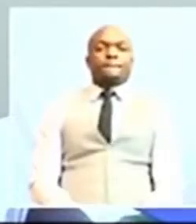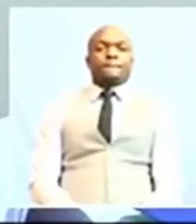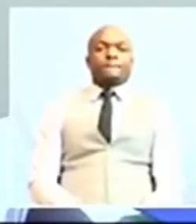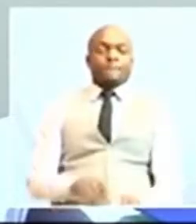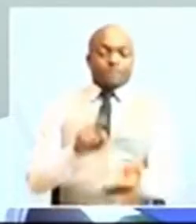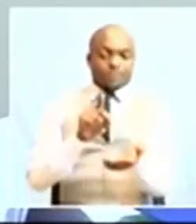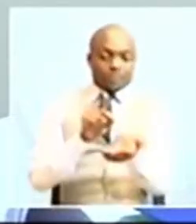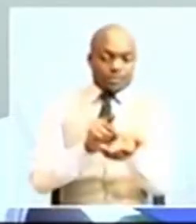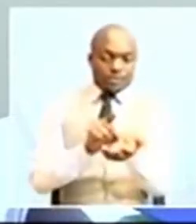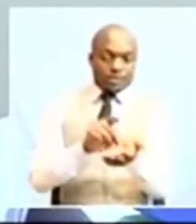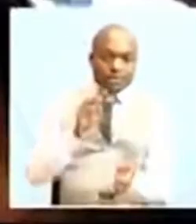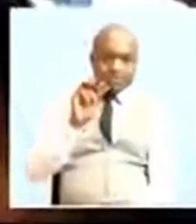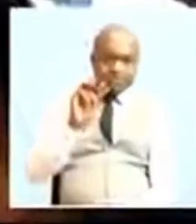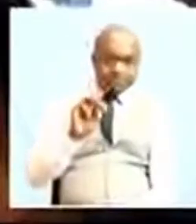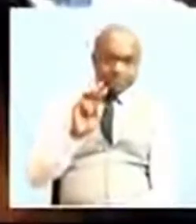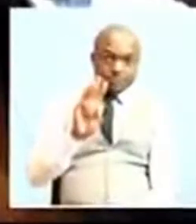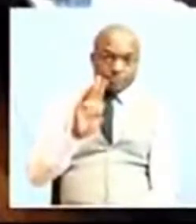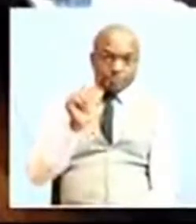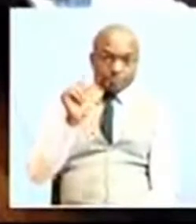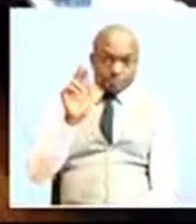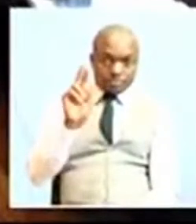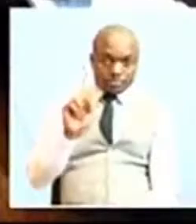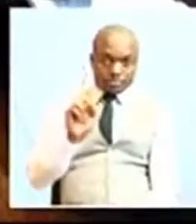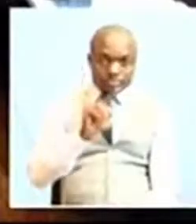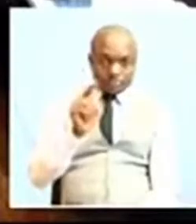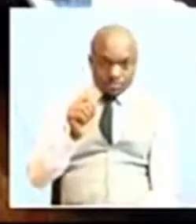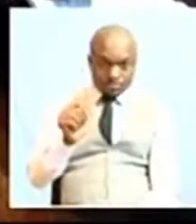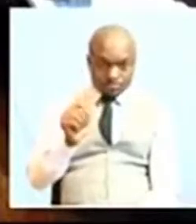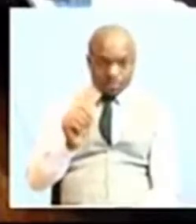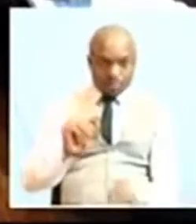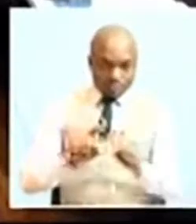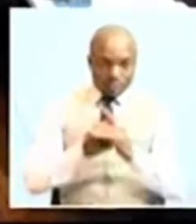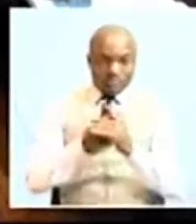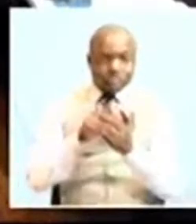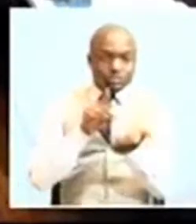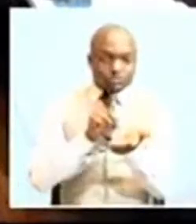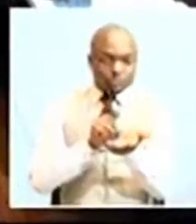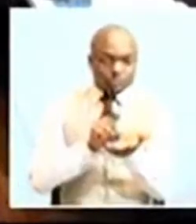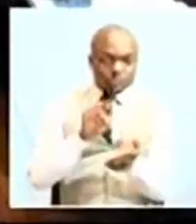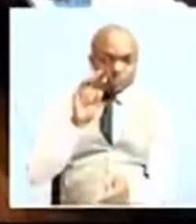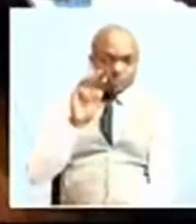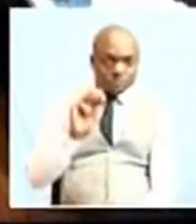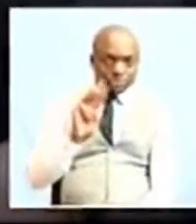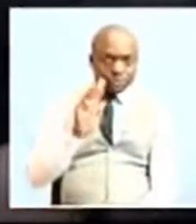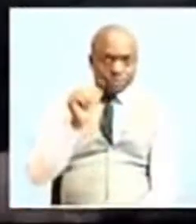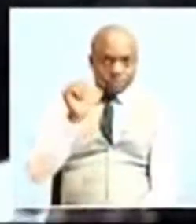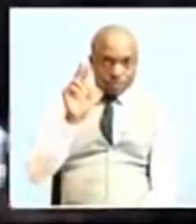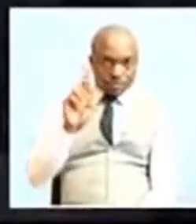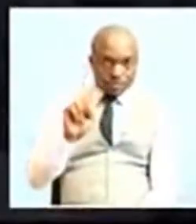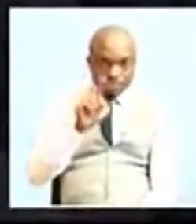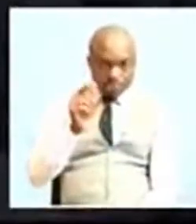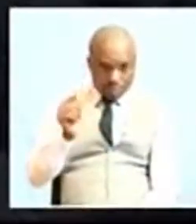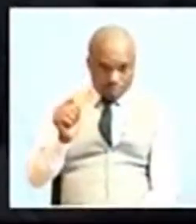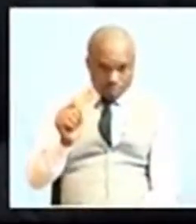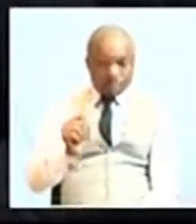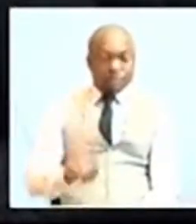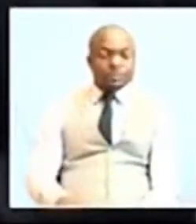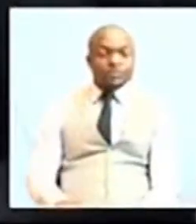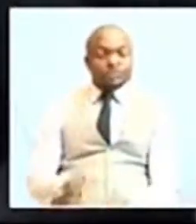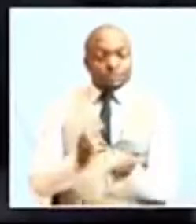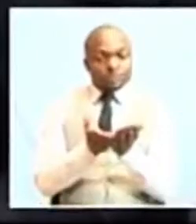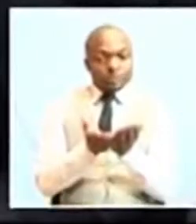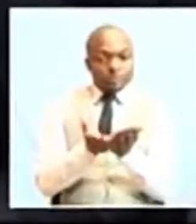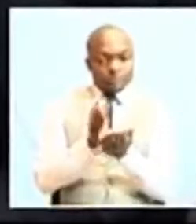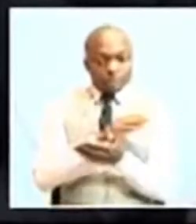Dr. Mwanza, then Honorable Singombe. Start with Dr. Mwanza. Thank you, Chair. We go to